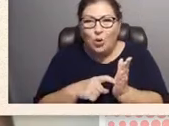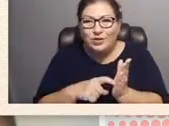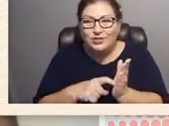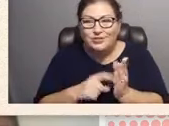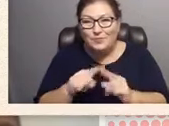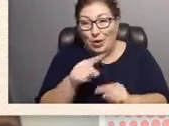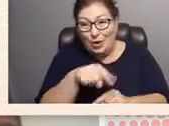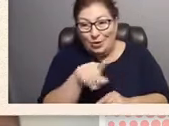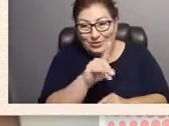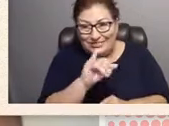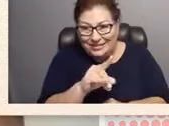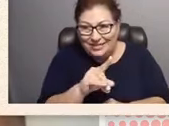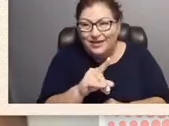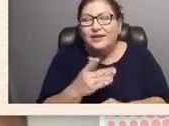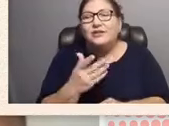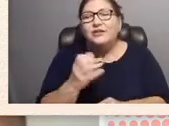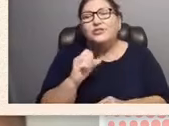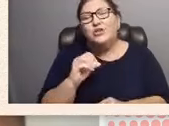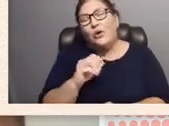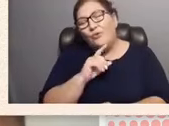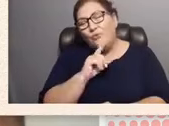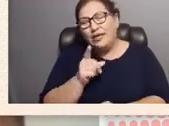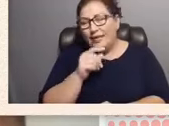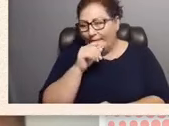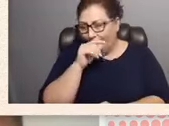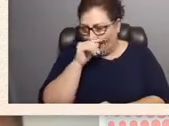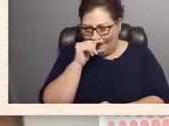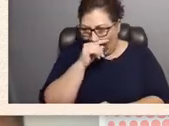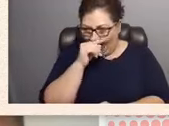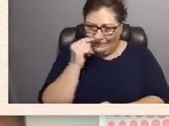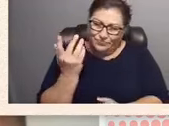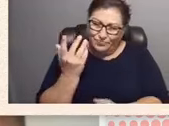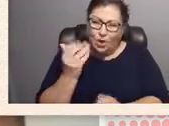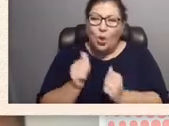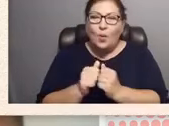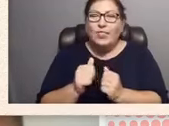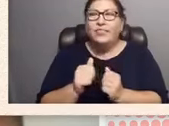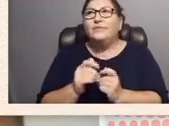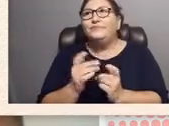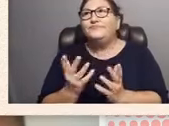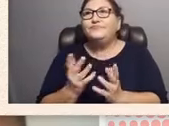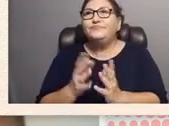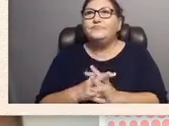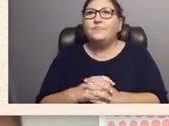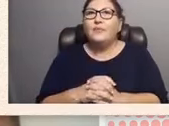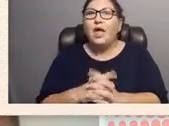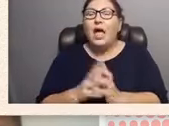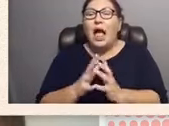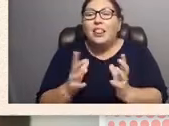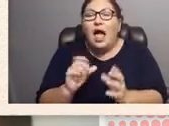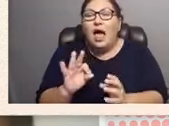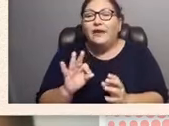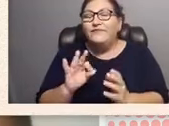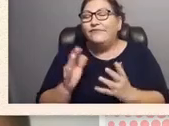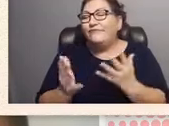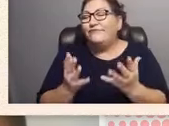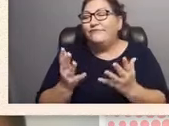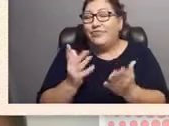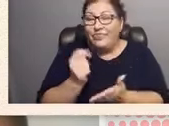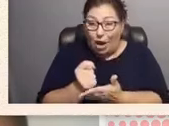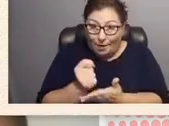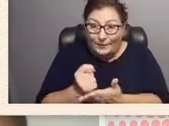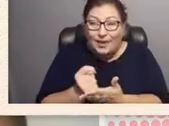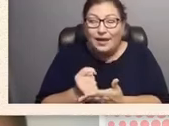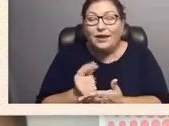to shine a light on that, with um, lots of therapy and